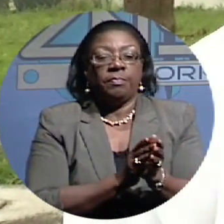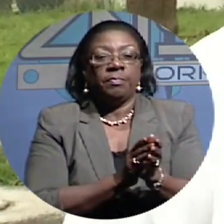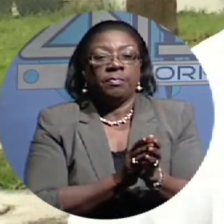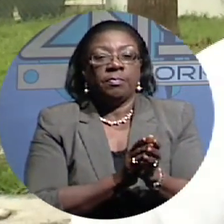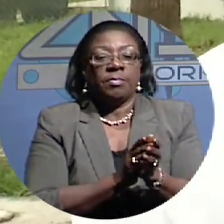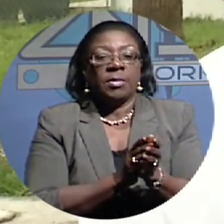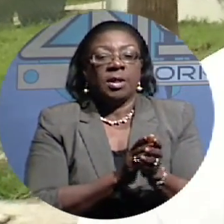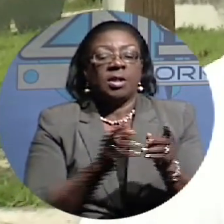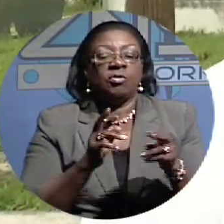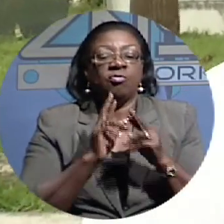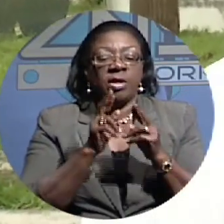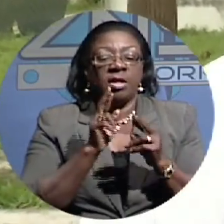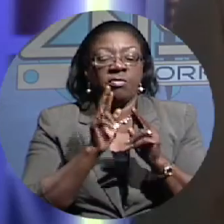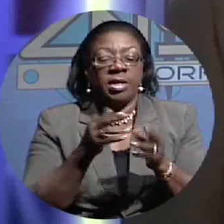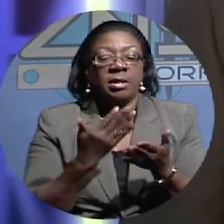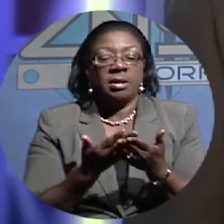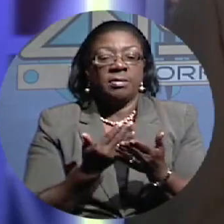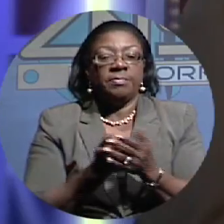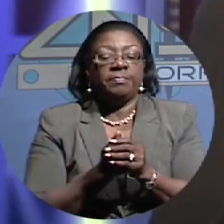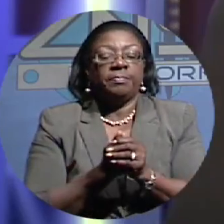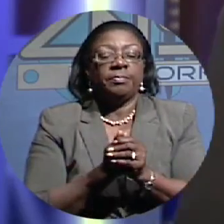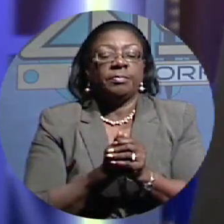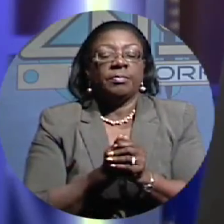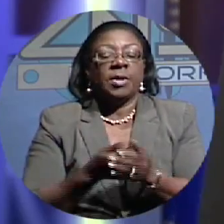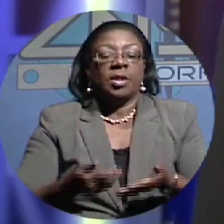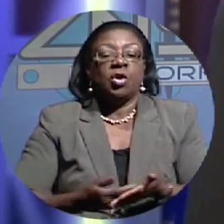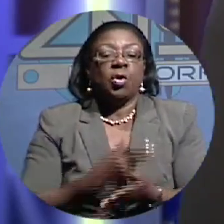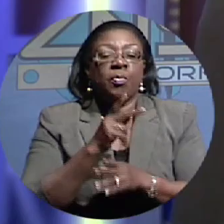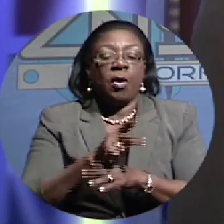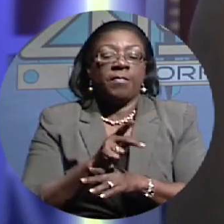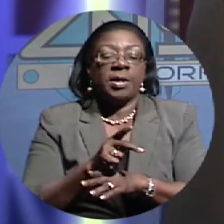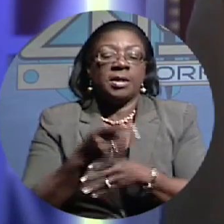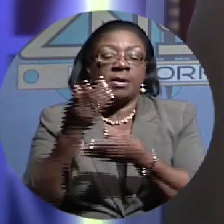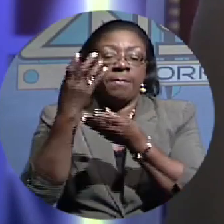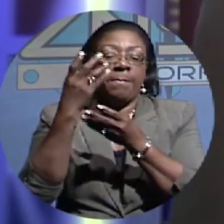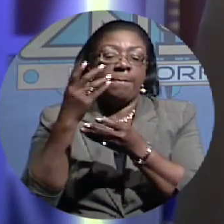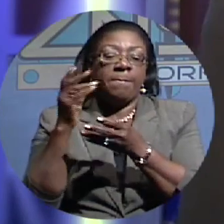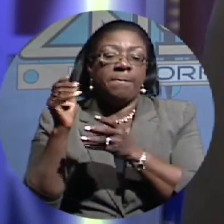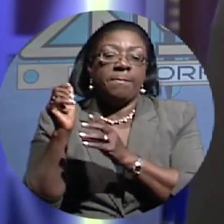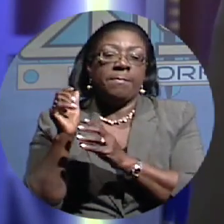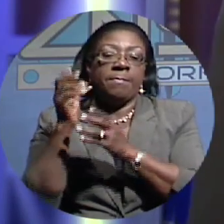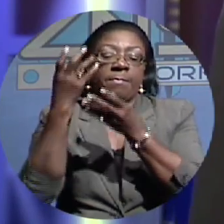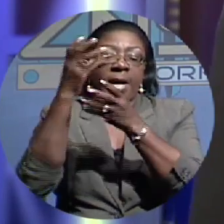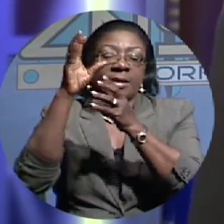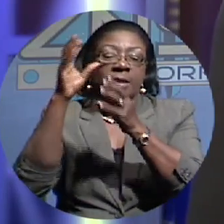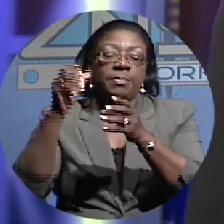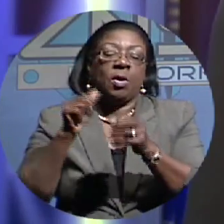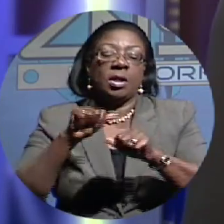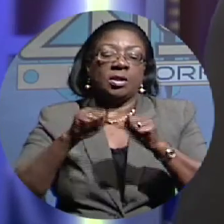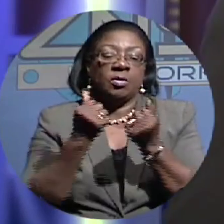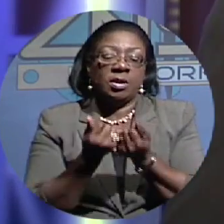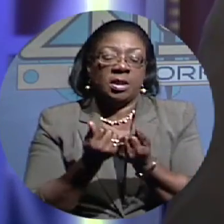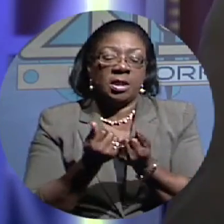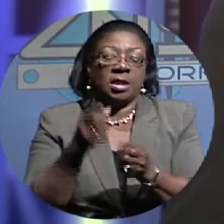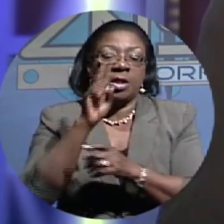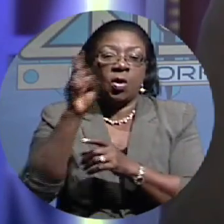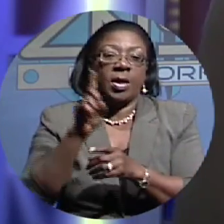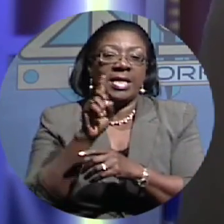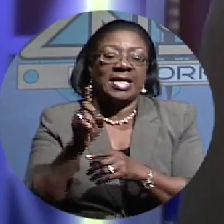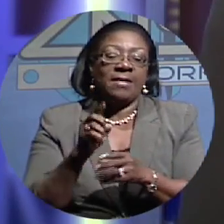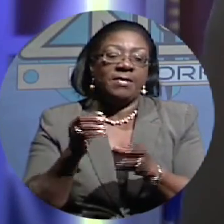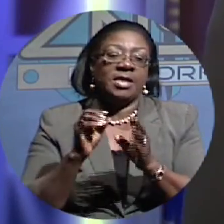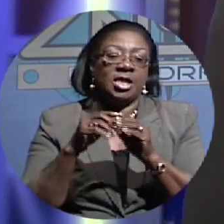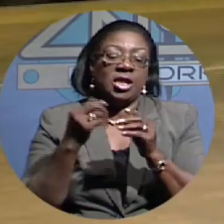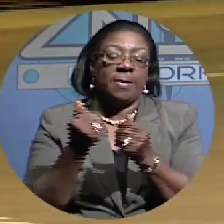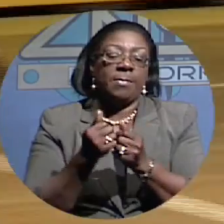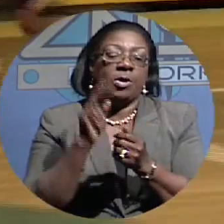settlements is really, really good. Well, the New Providence Women's Basketball Association, they were in action last night at the Donald Davis Gym. Two exciting